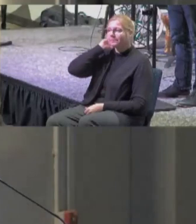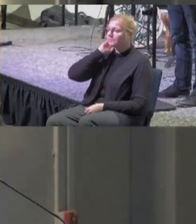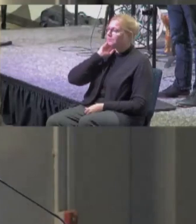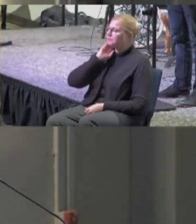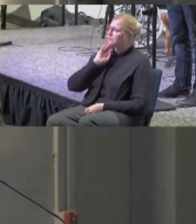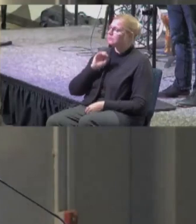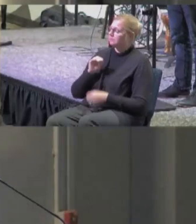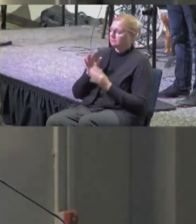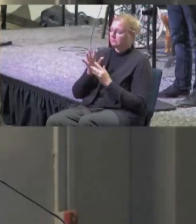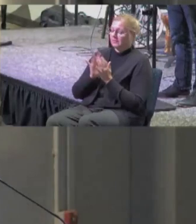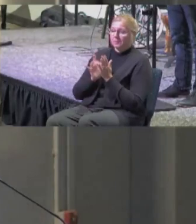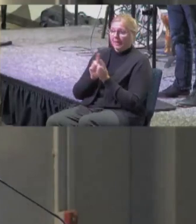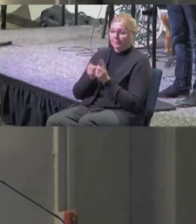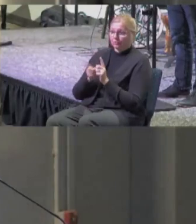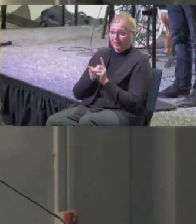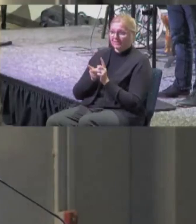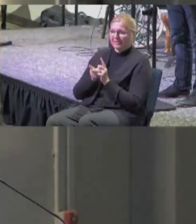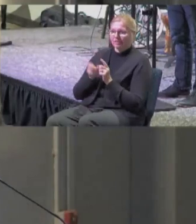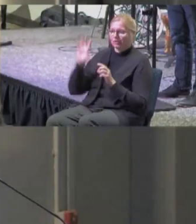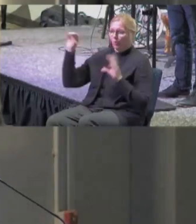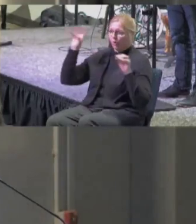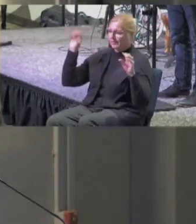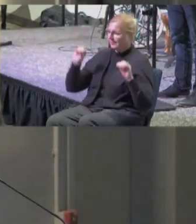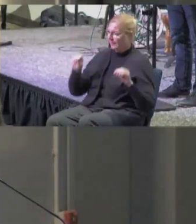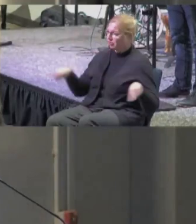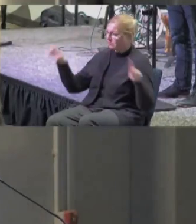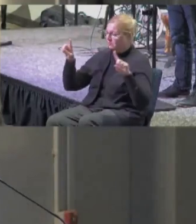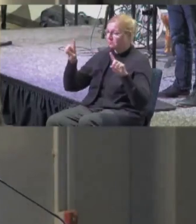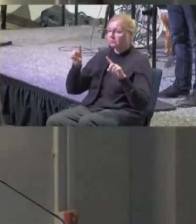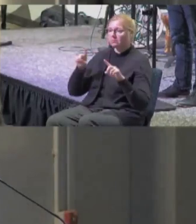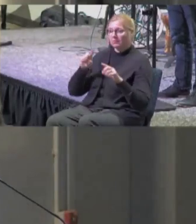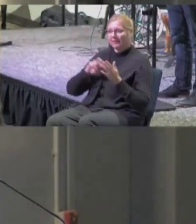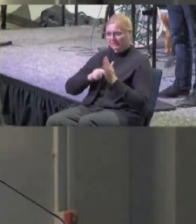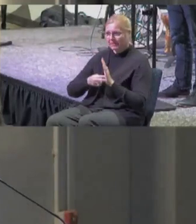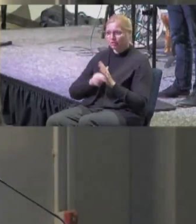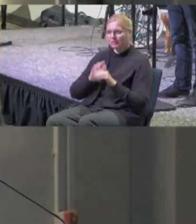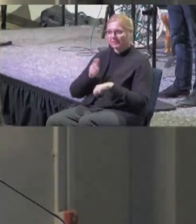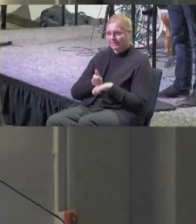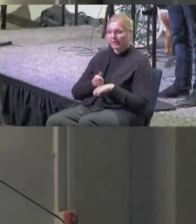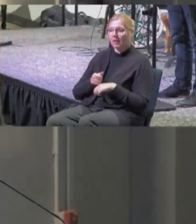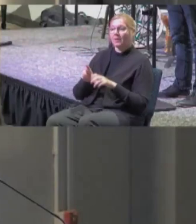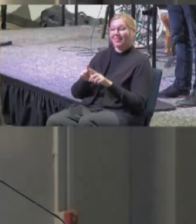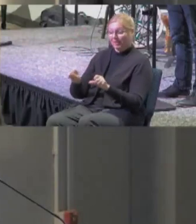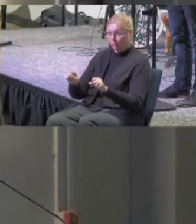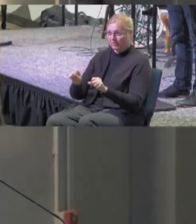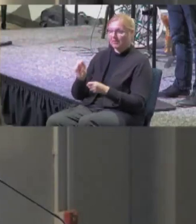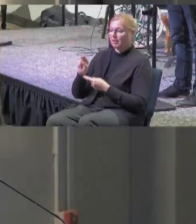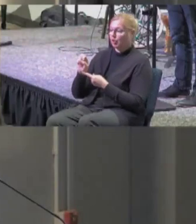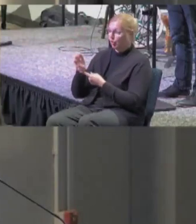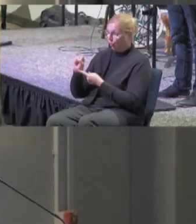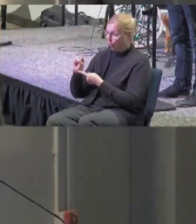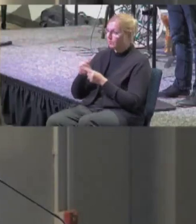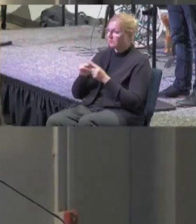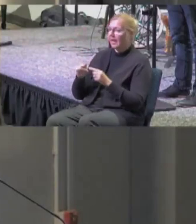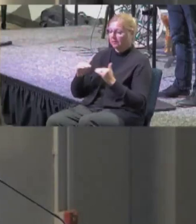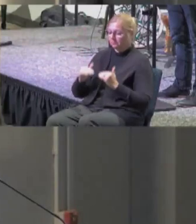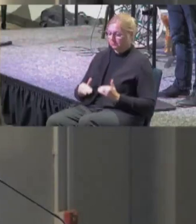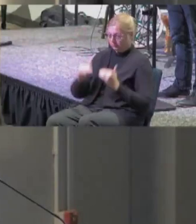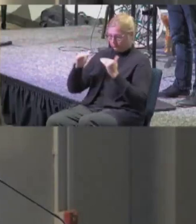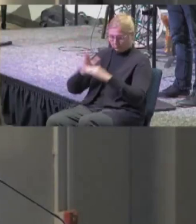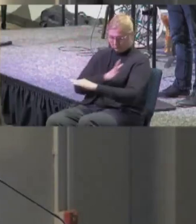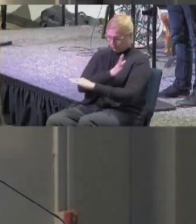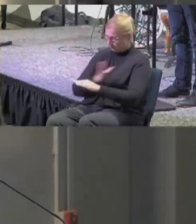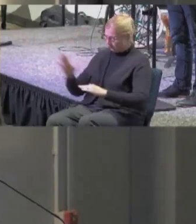Our Bible translation organizations have unintentionally developed a set of linguistic norms and lowest common denominators that have made many